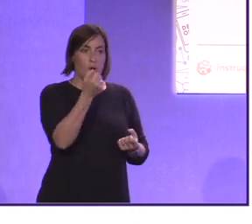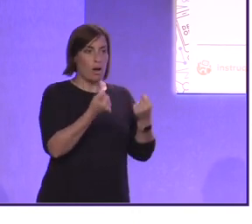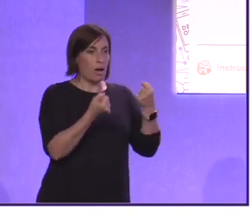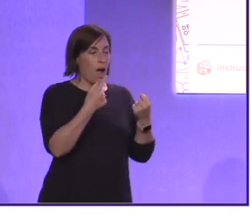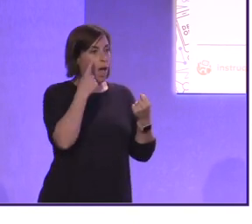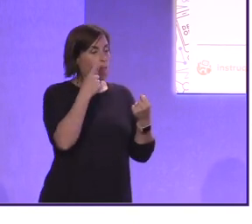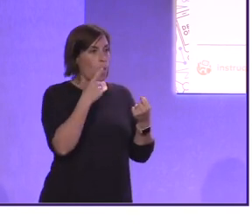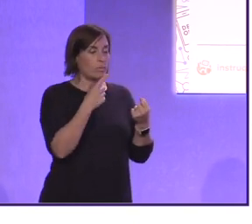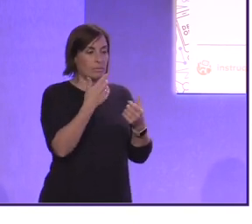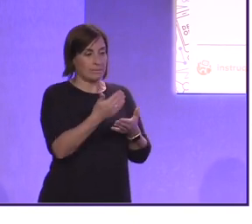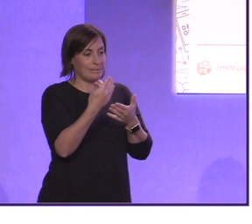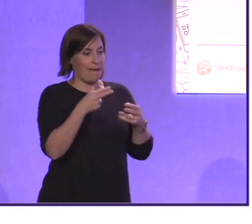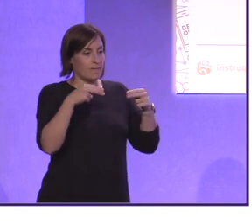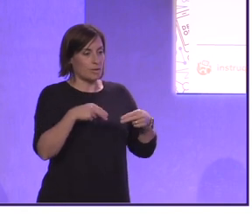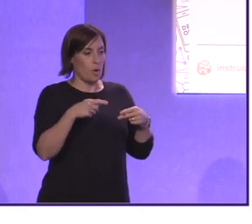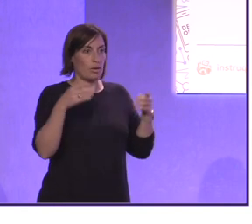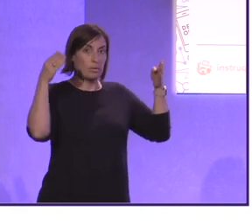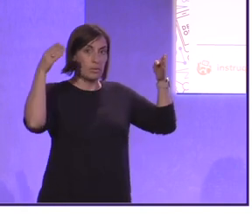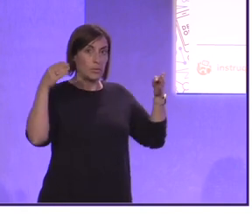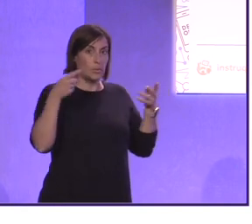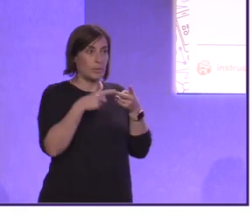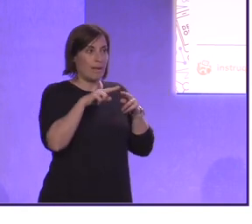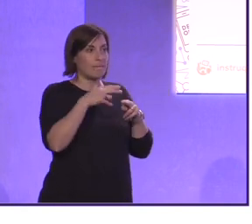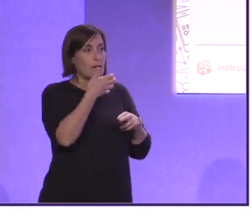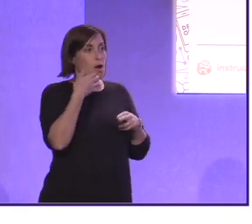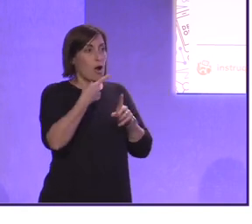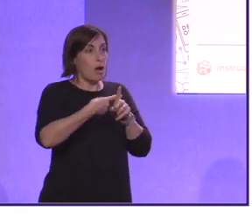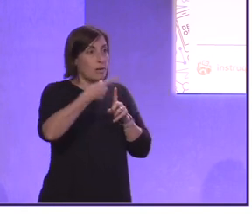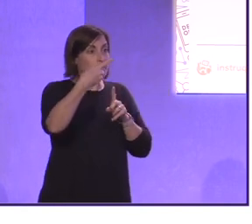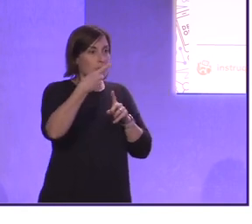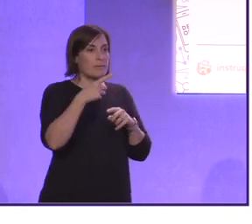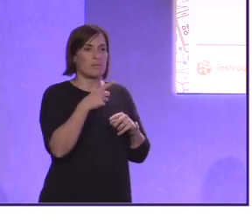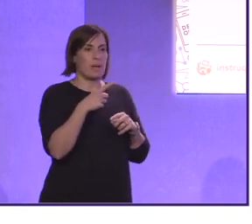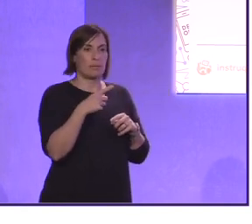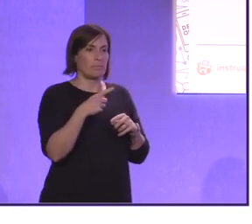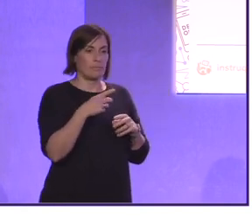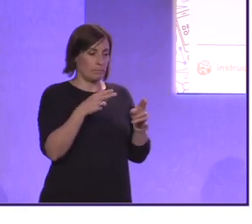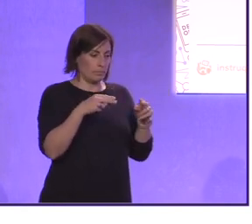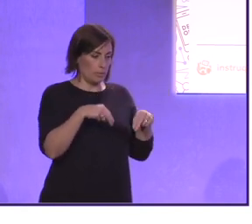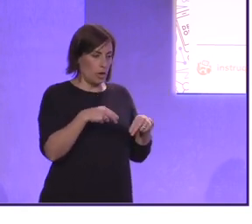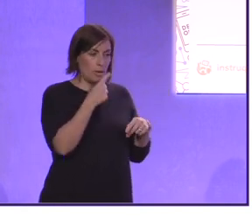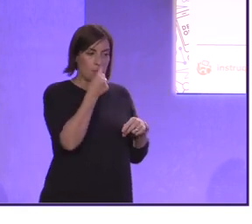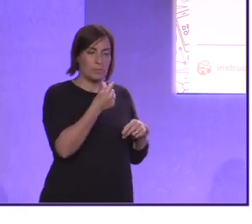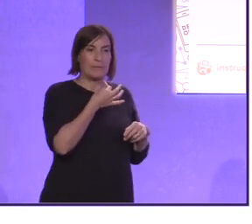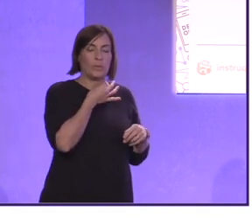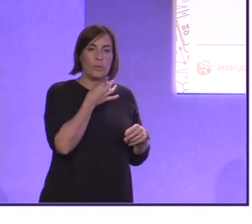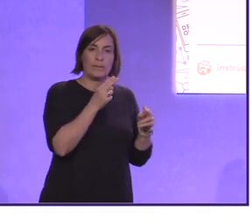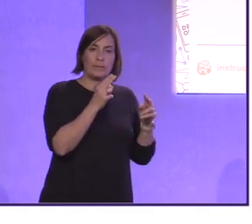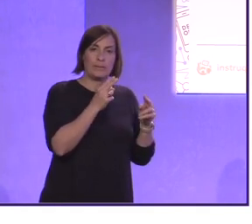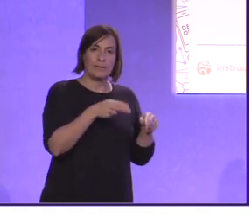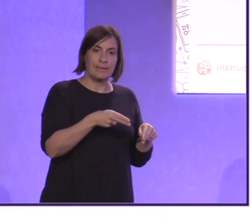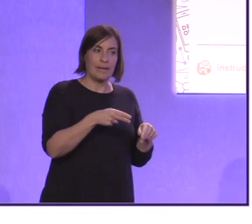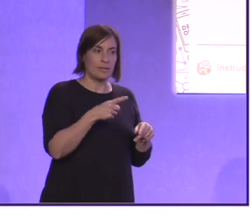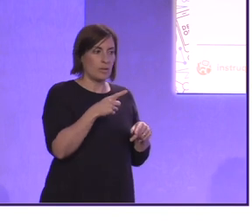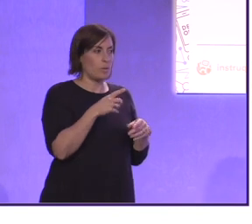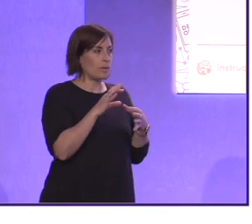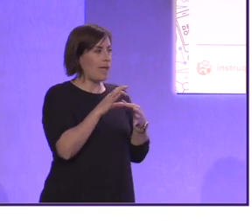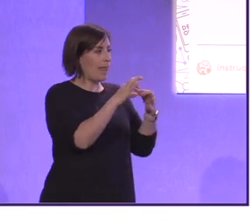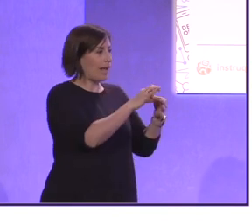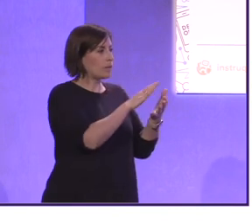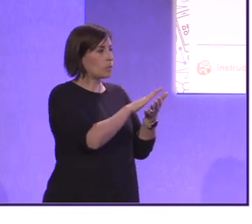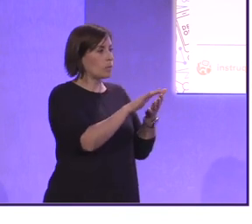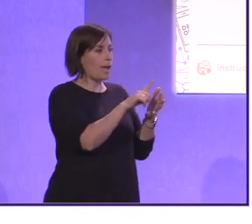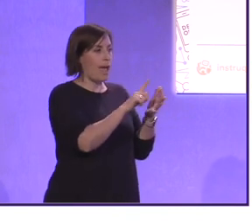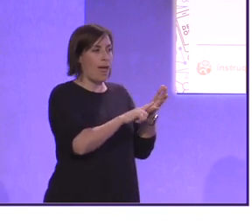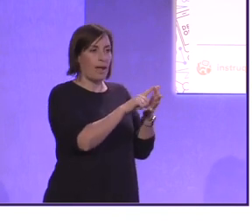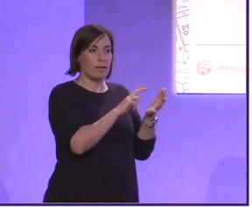company. But there's also like the more important aspect, which is that you're also meeting the needs of your users to tie in with what Helen was talking about earlier on today.